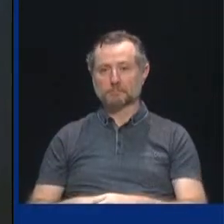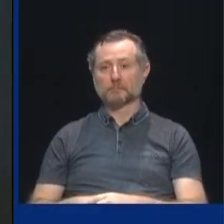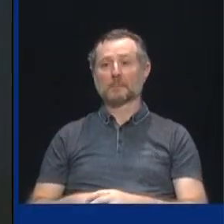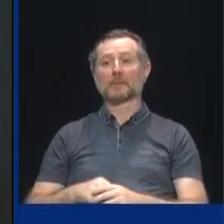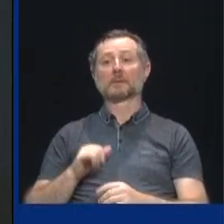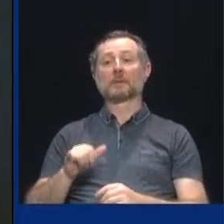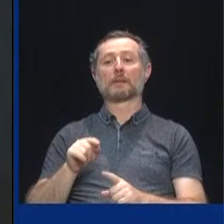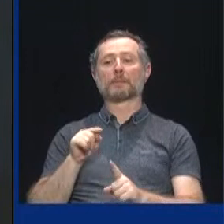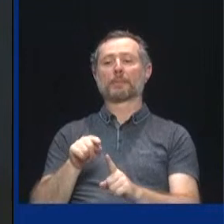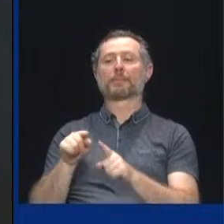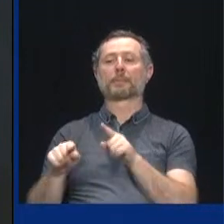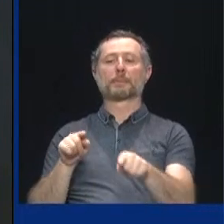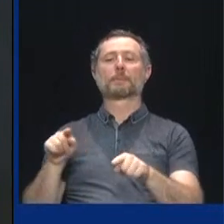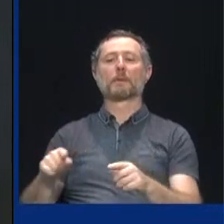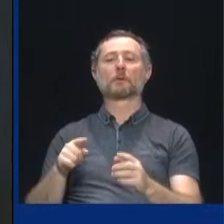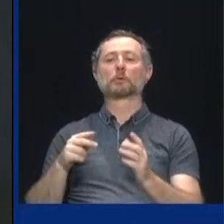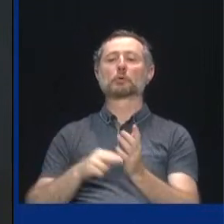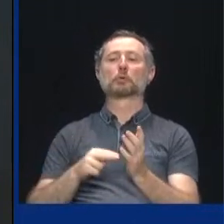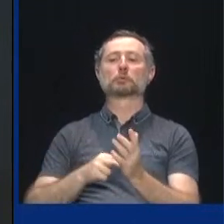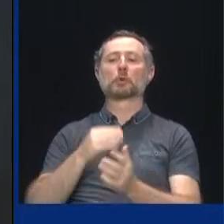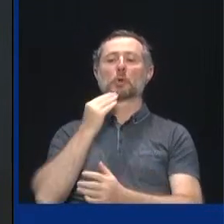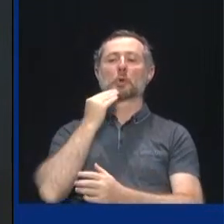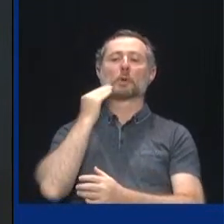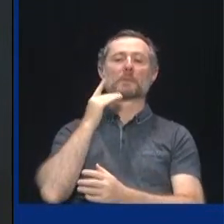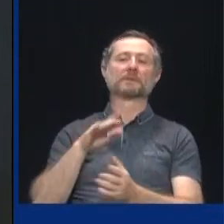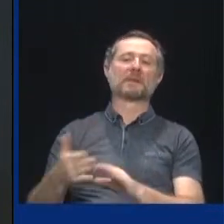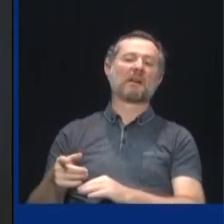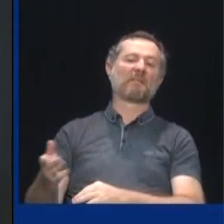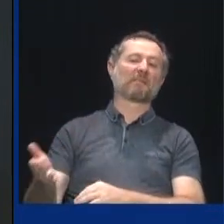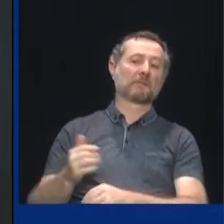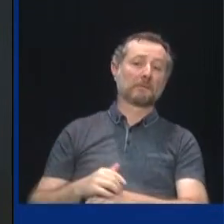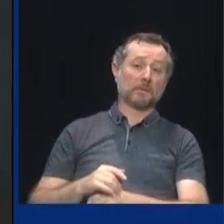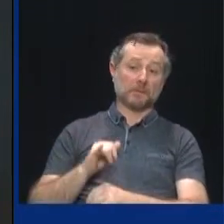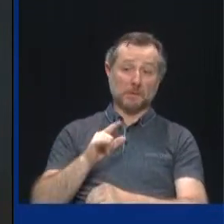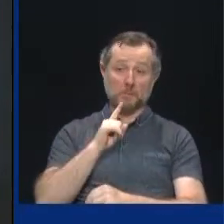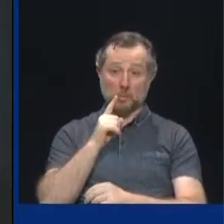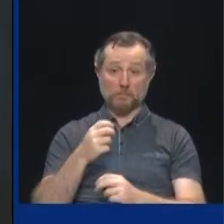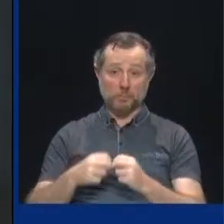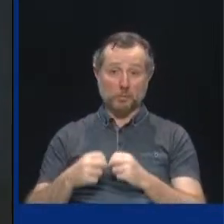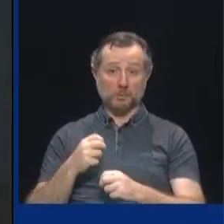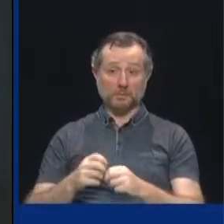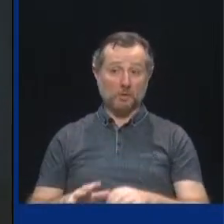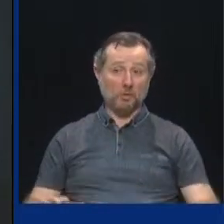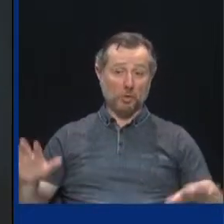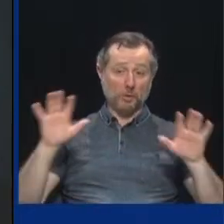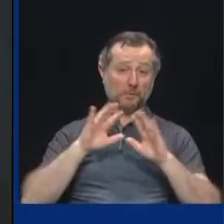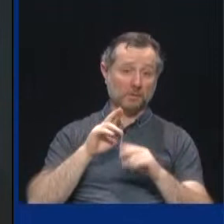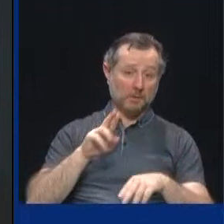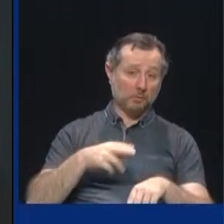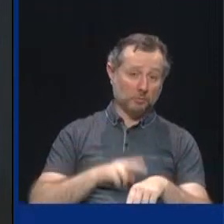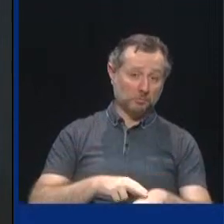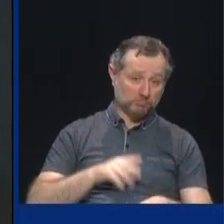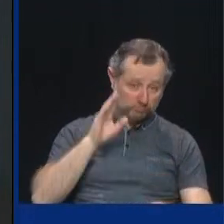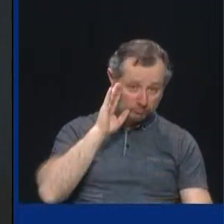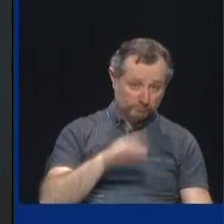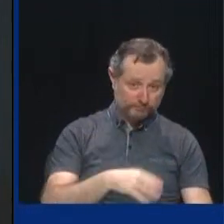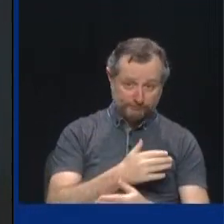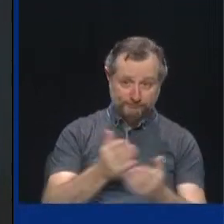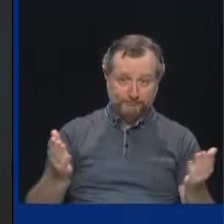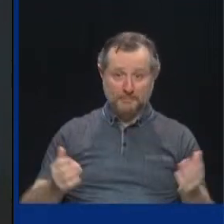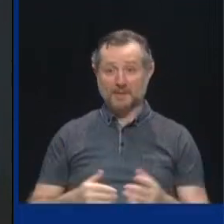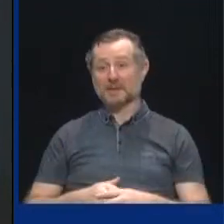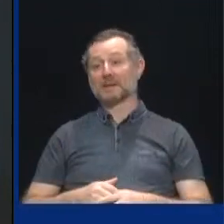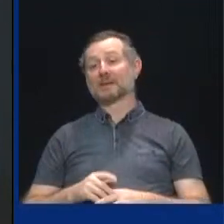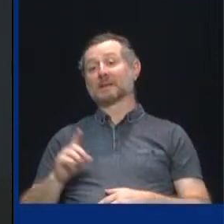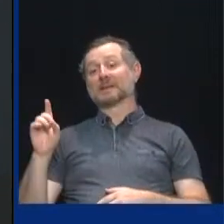nursing homes, which was a particular problem across the nation, and said, well, the Democratic governors